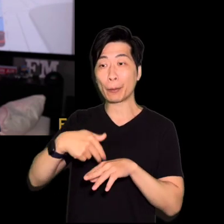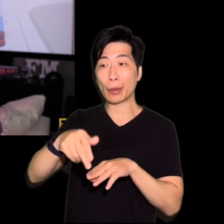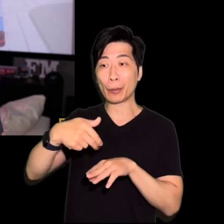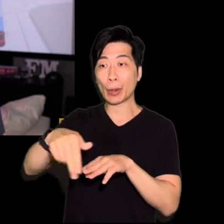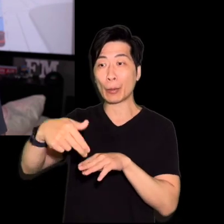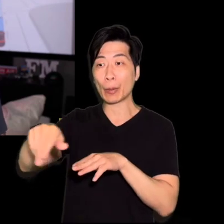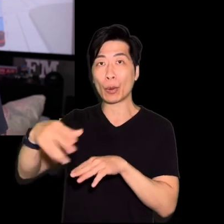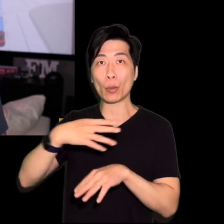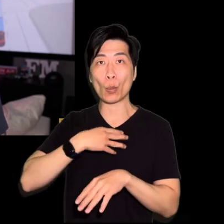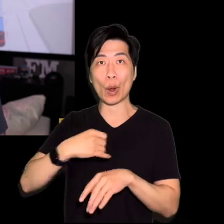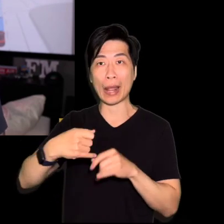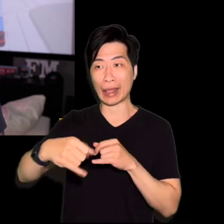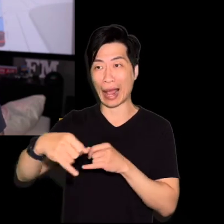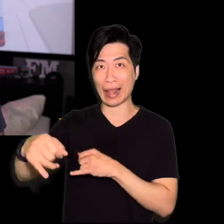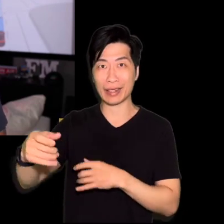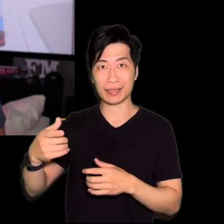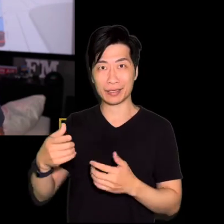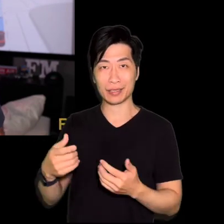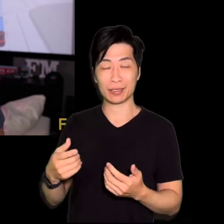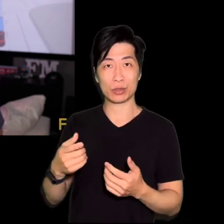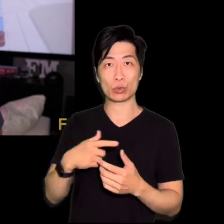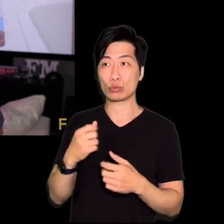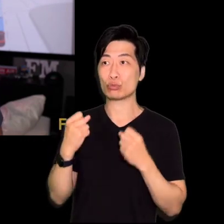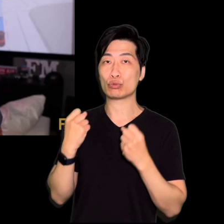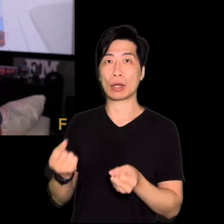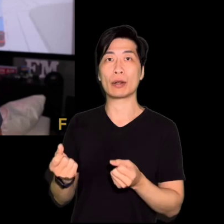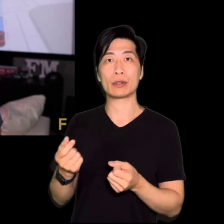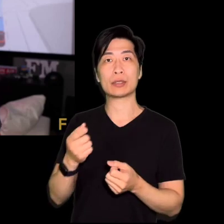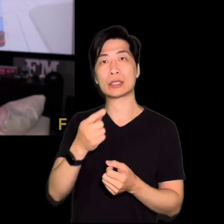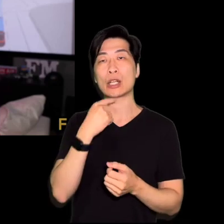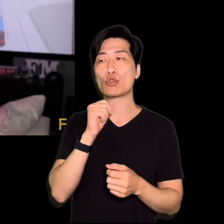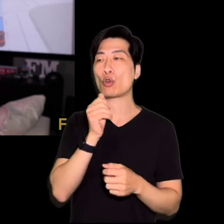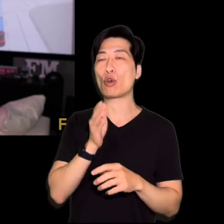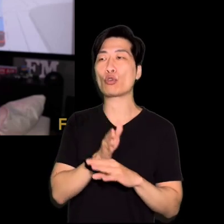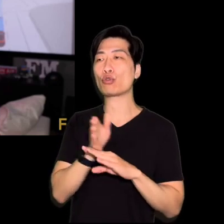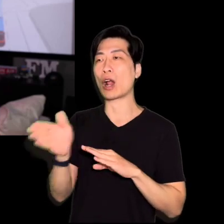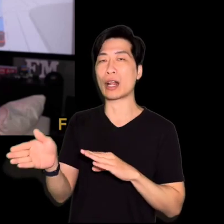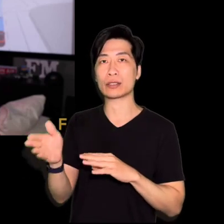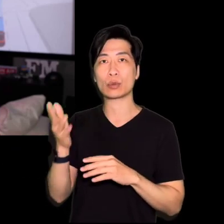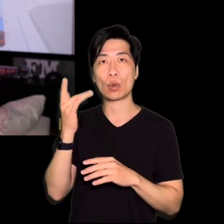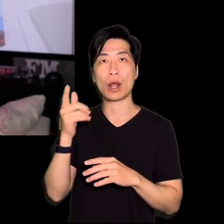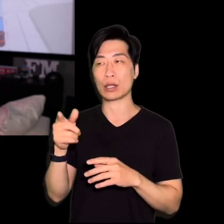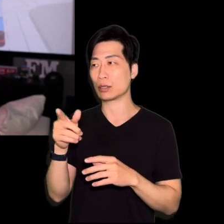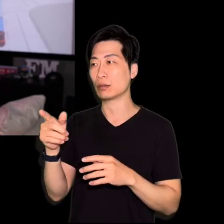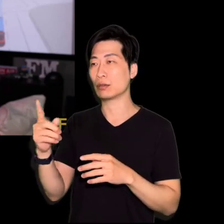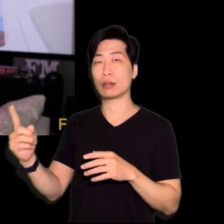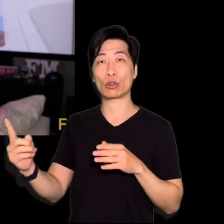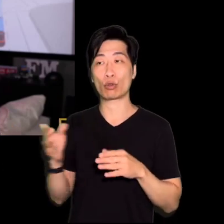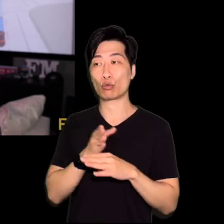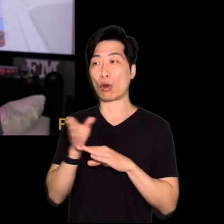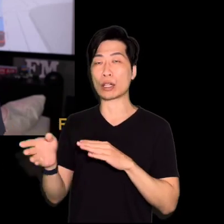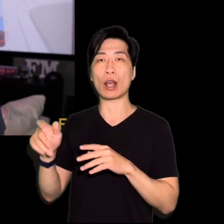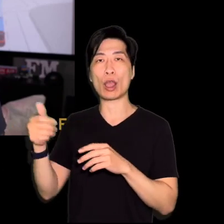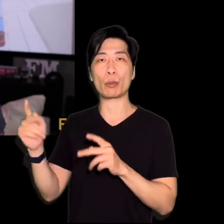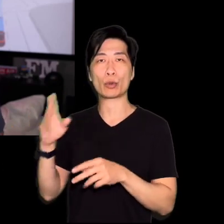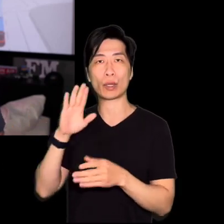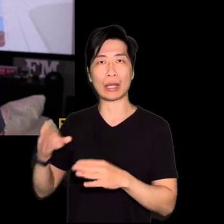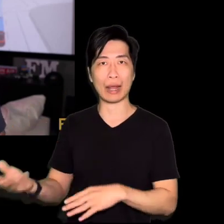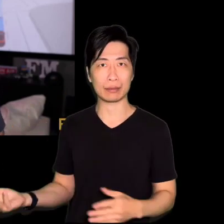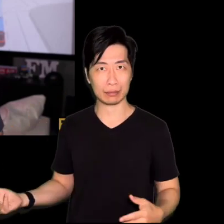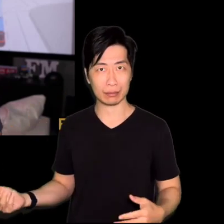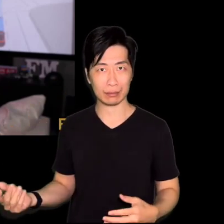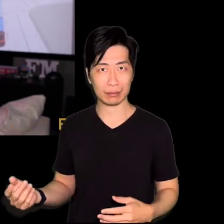imaginary barrier that we've painted on a road, on the ground, and then we're just saying, hey, don't cross that line because otherwise someone will